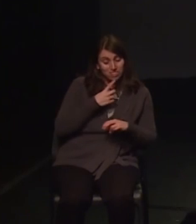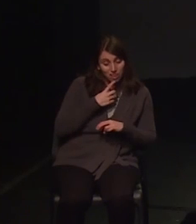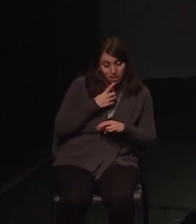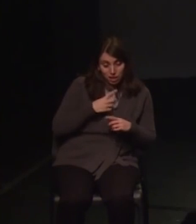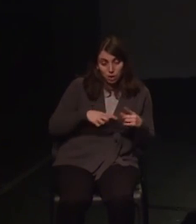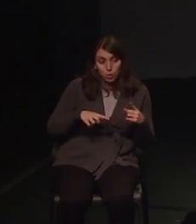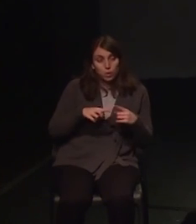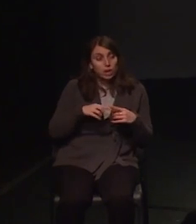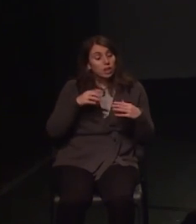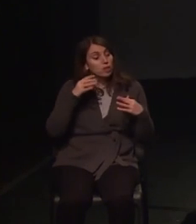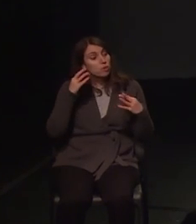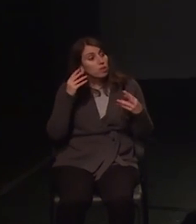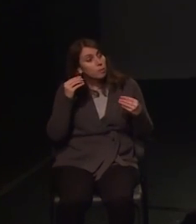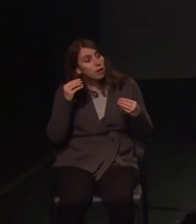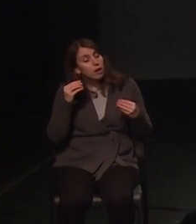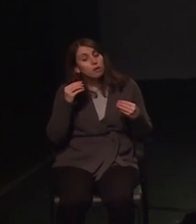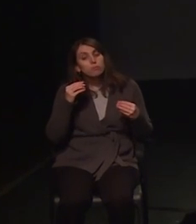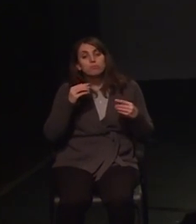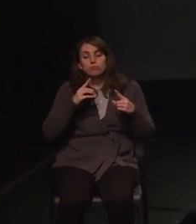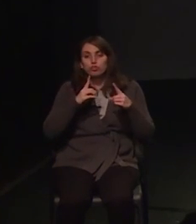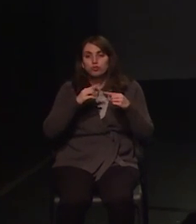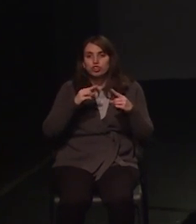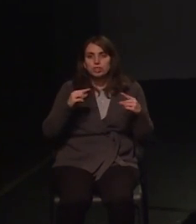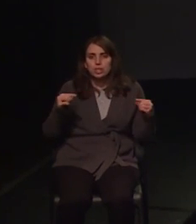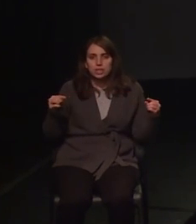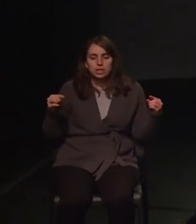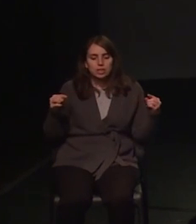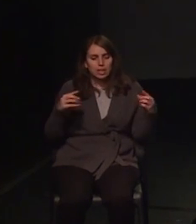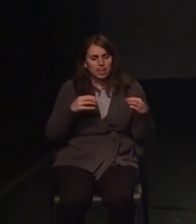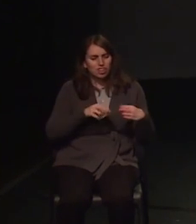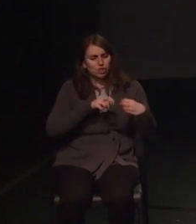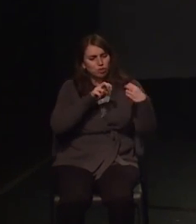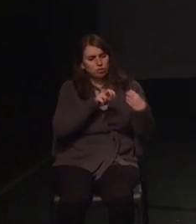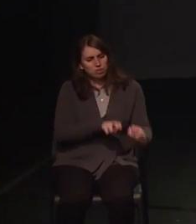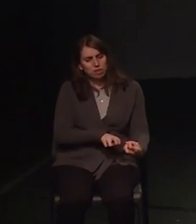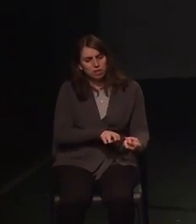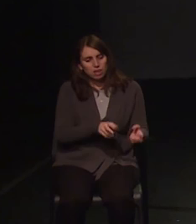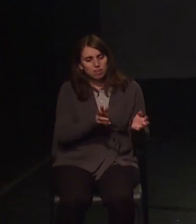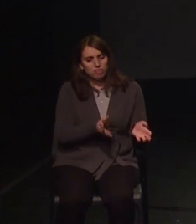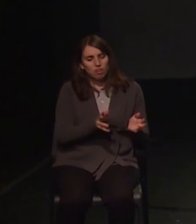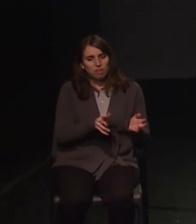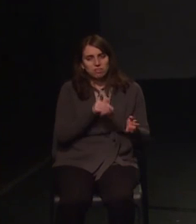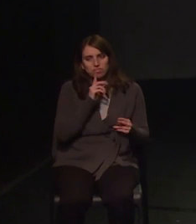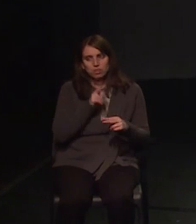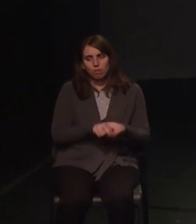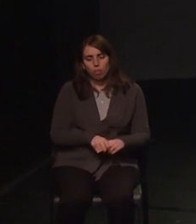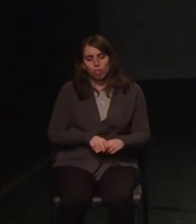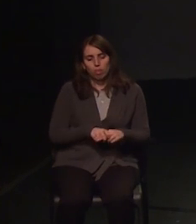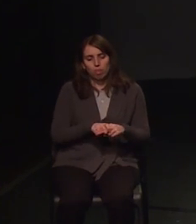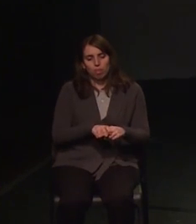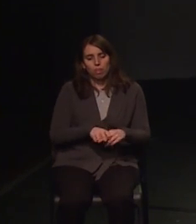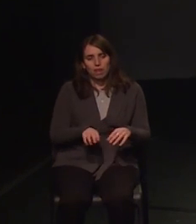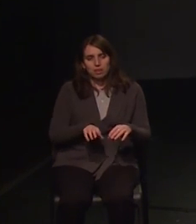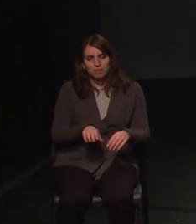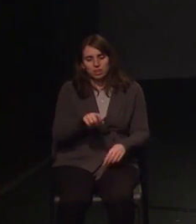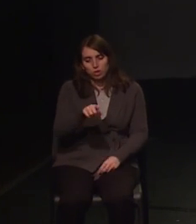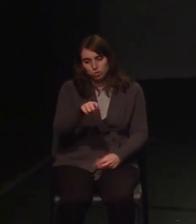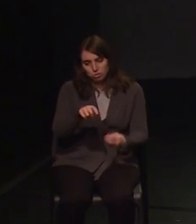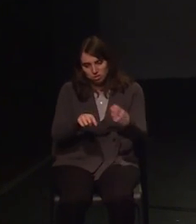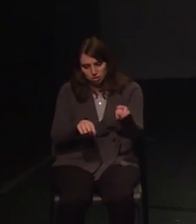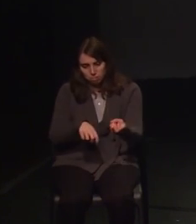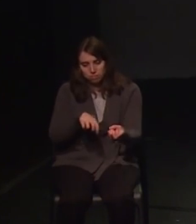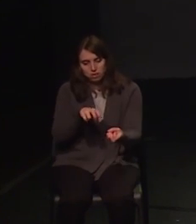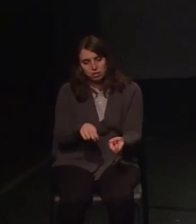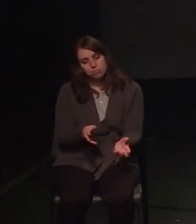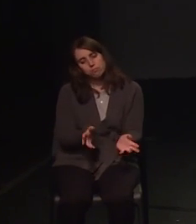about talking about diversity and you sit and talk, it's a very sedentary activity. Like, you sit there and somebody else sits there and you just